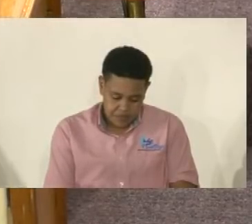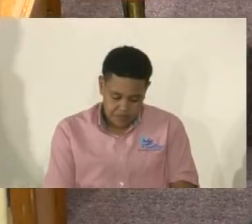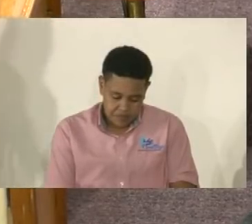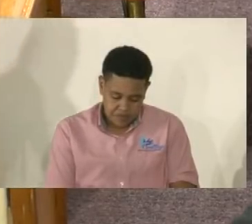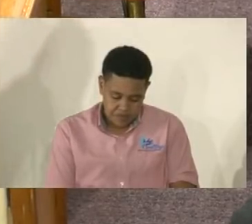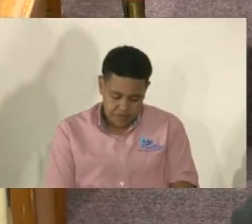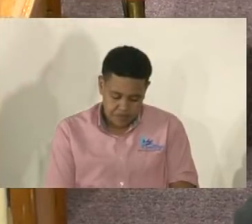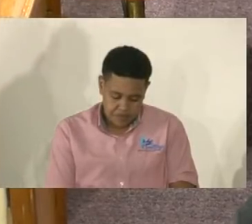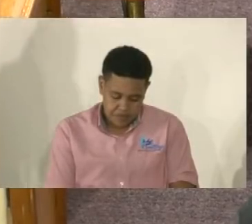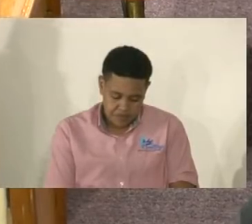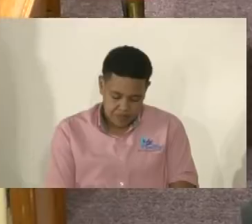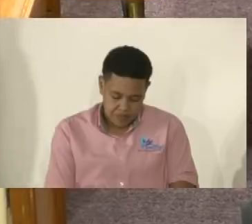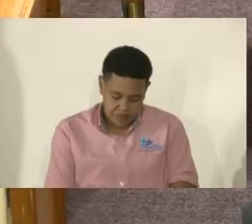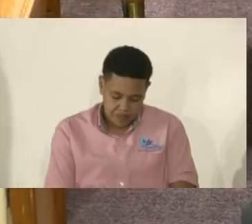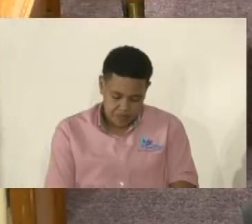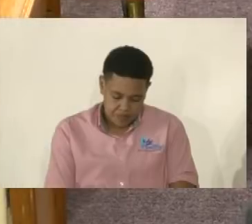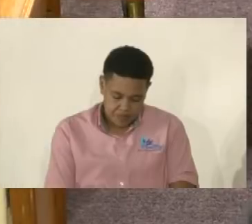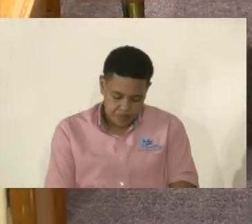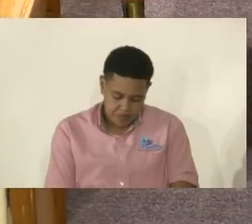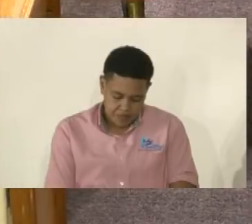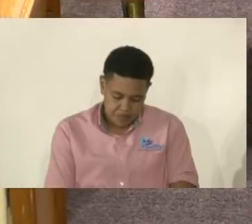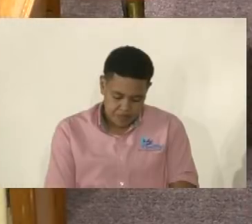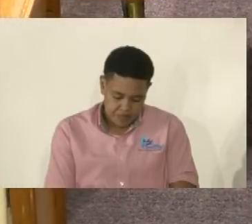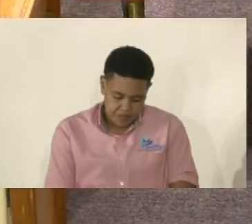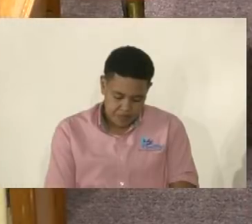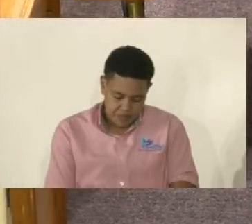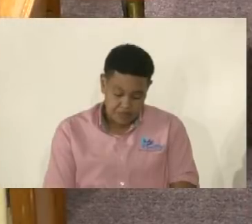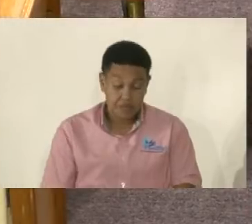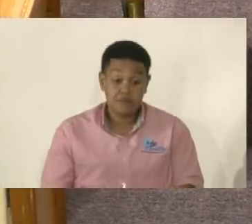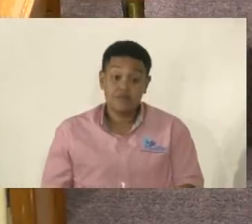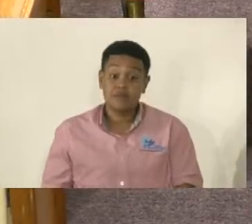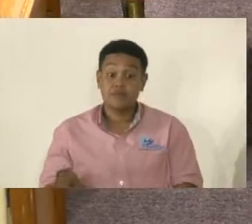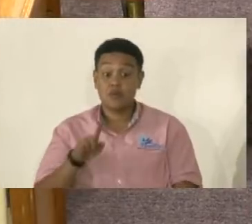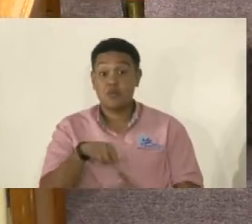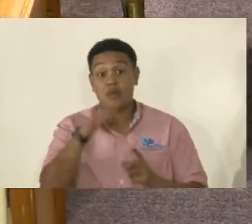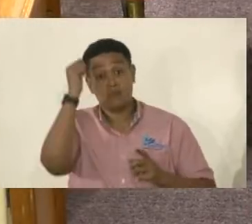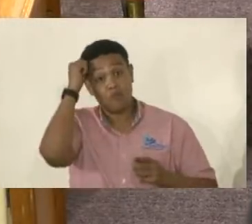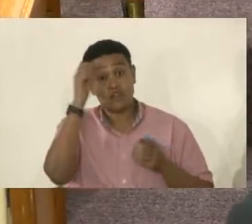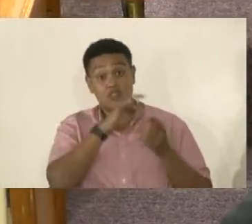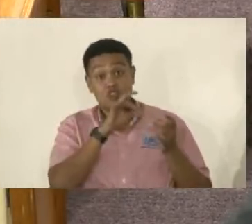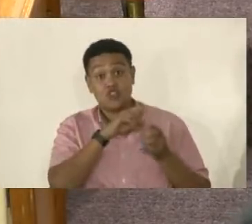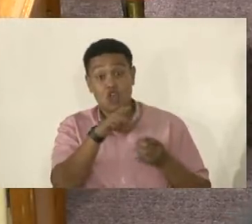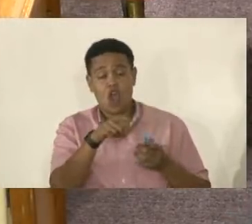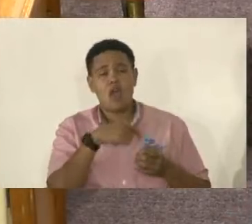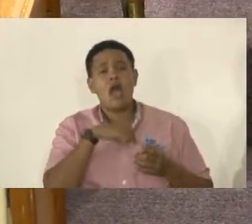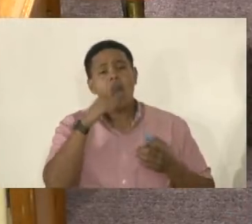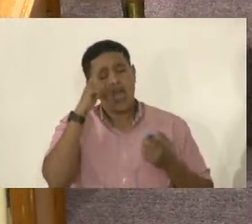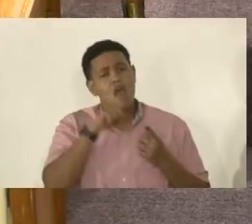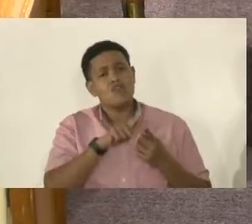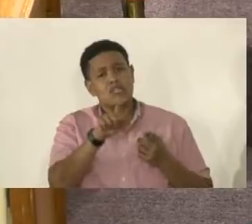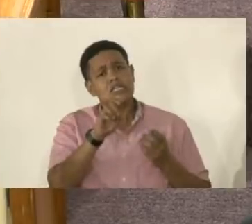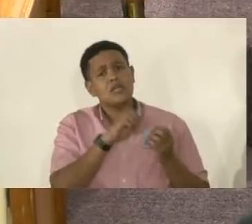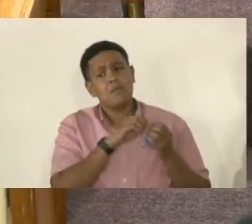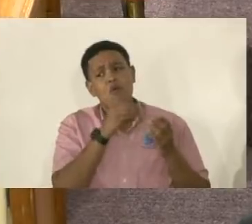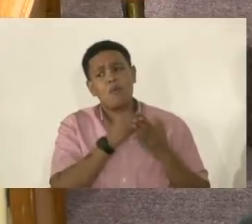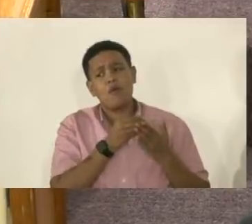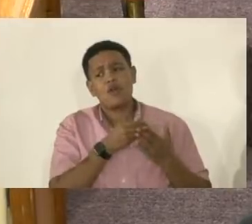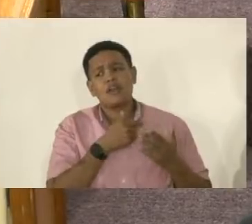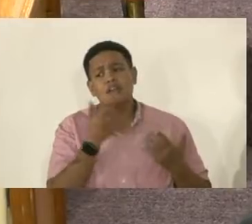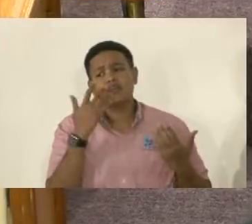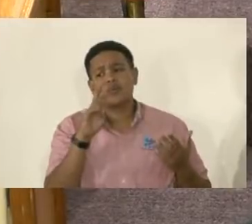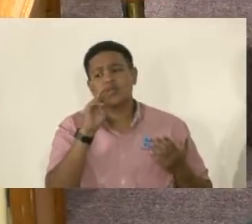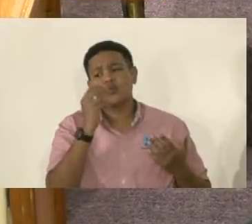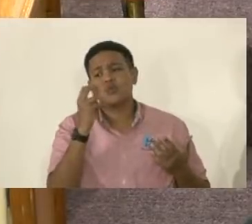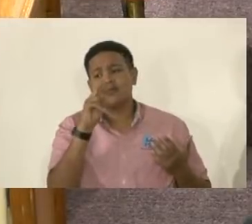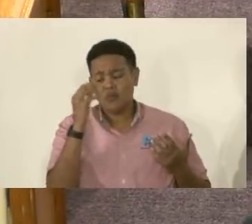money. I can't say what the cabinet discussions would have been like while you would have debated budgets between 2012 and 2015. There was